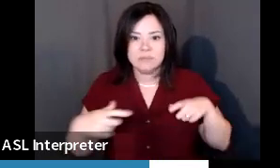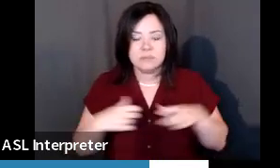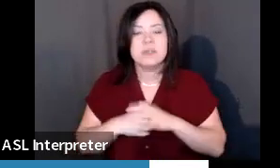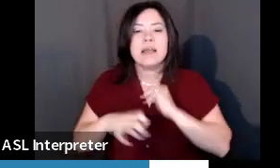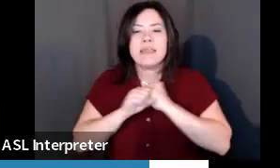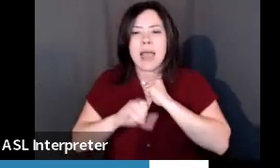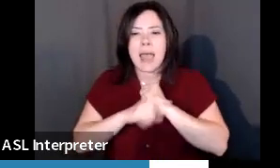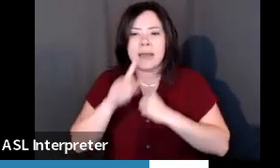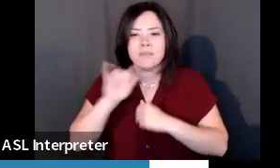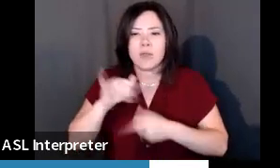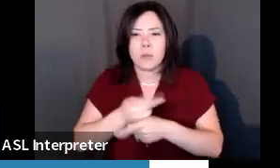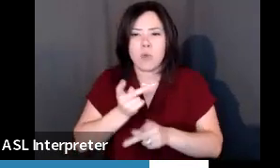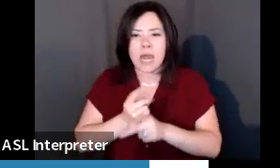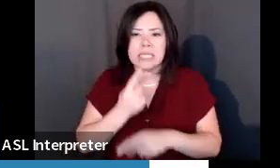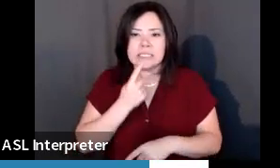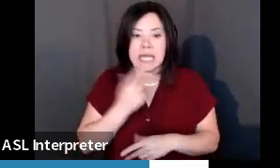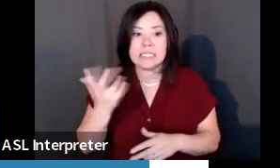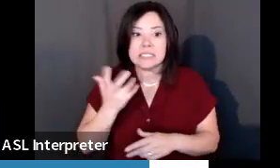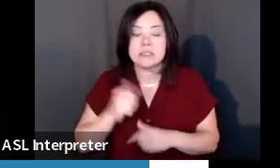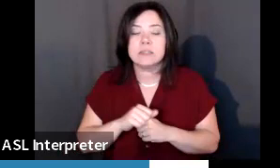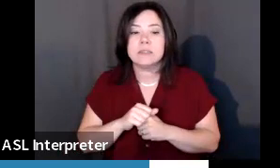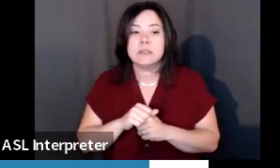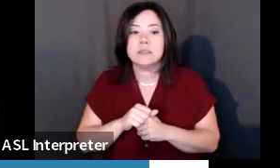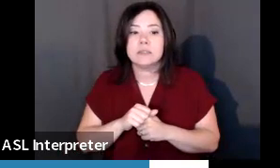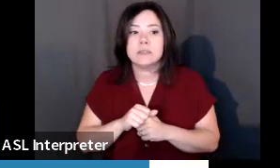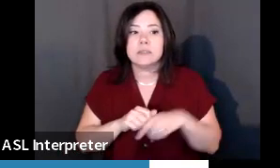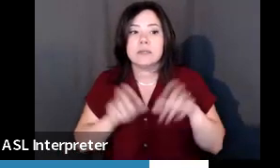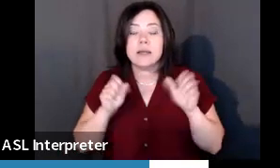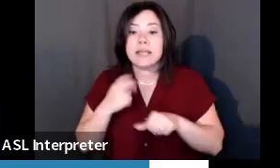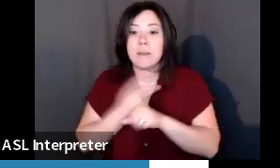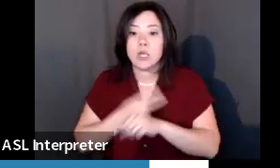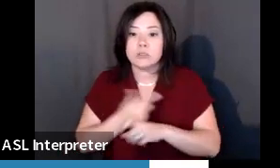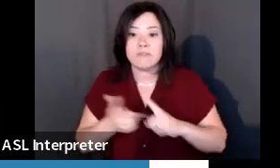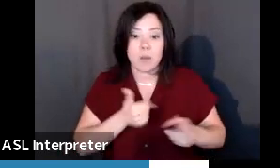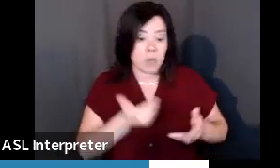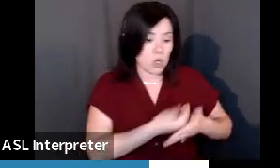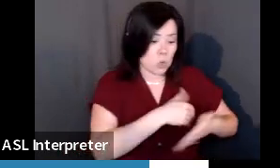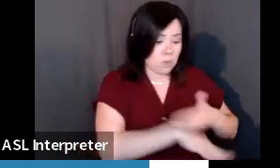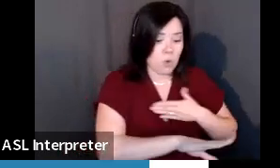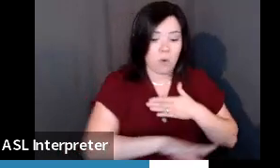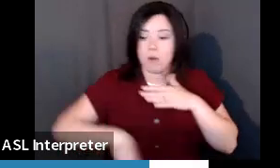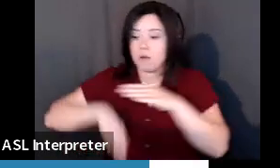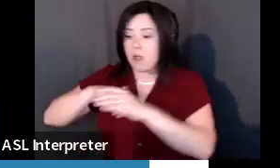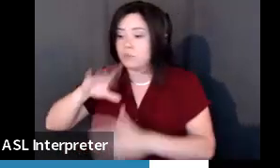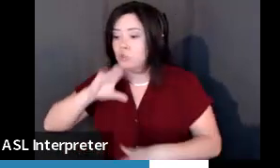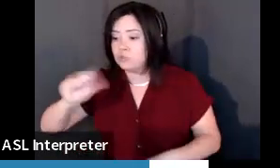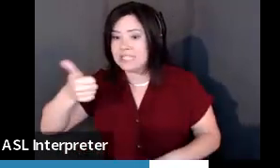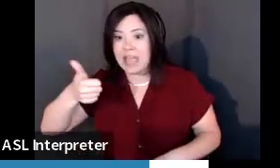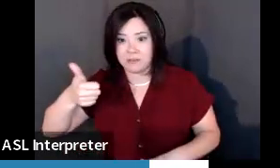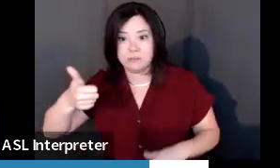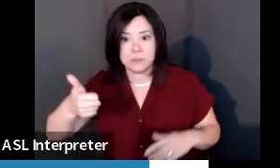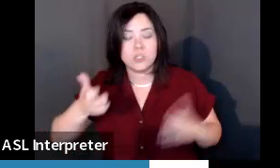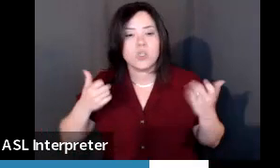for the product says that it can be used from newborn up to 10 years of age. And so it has all